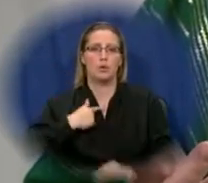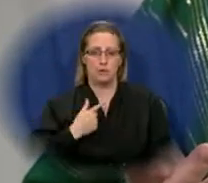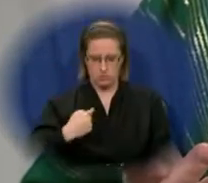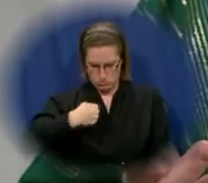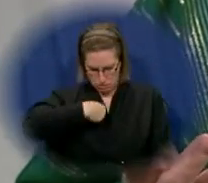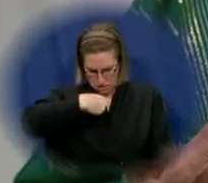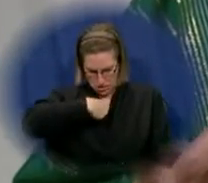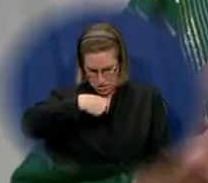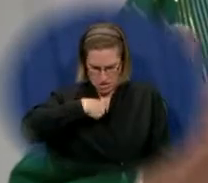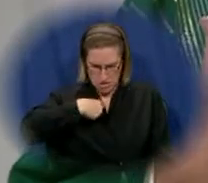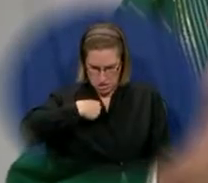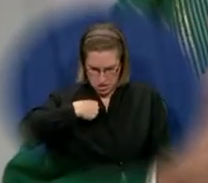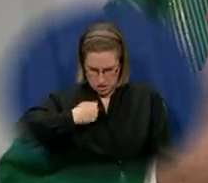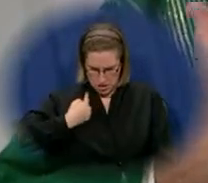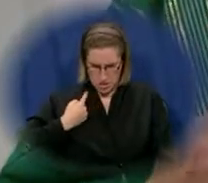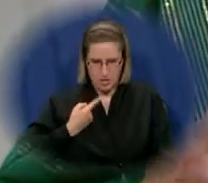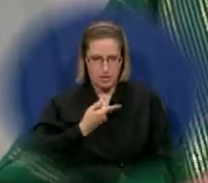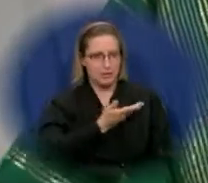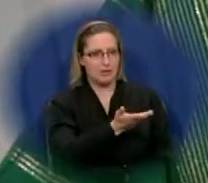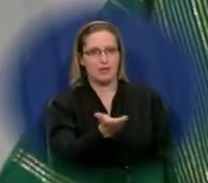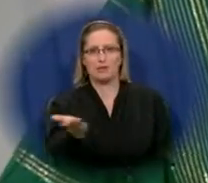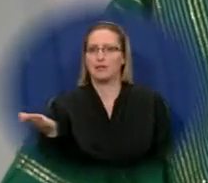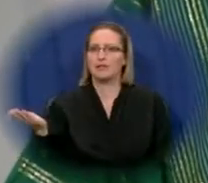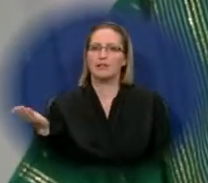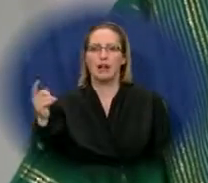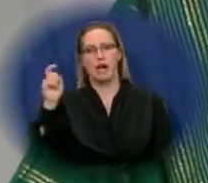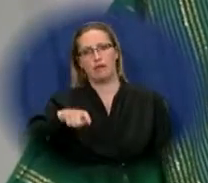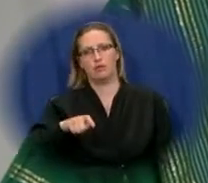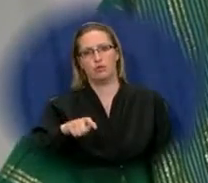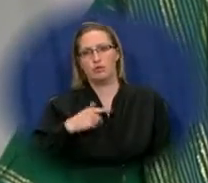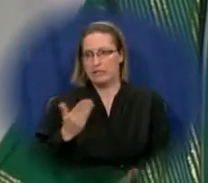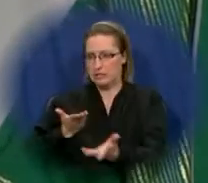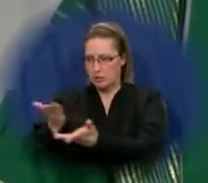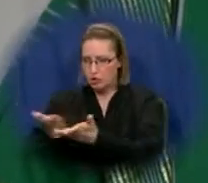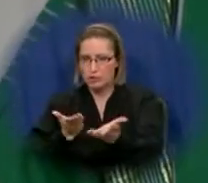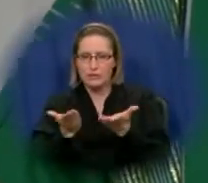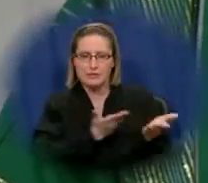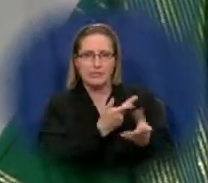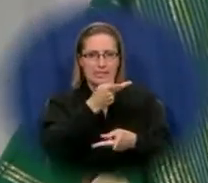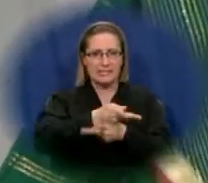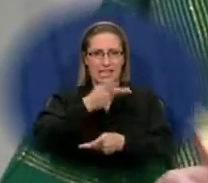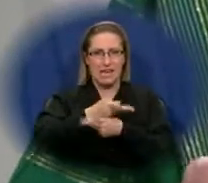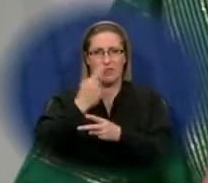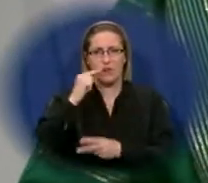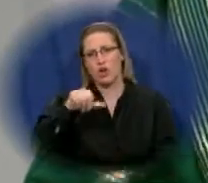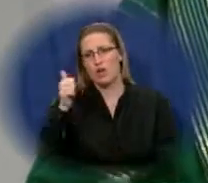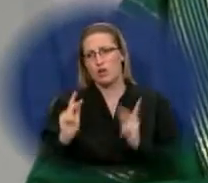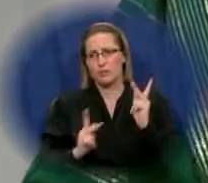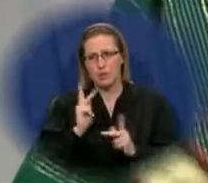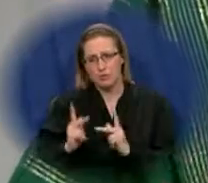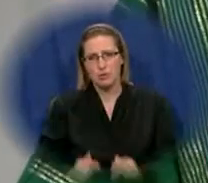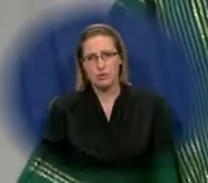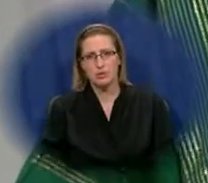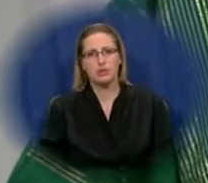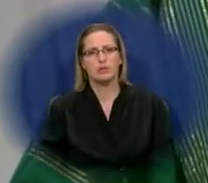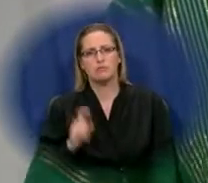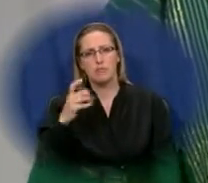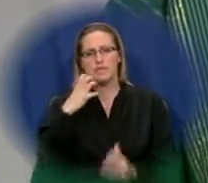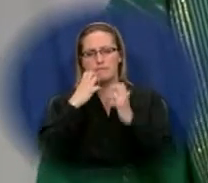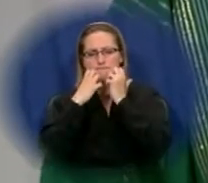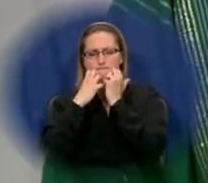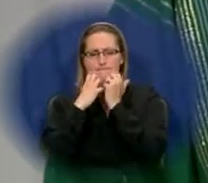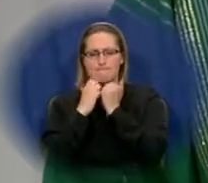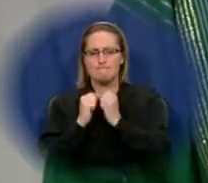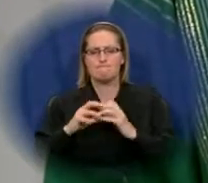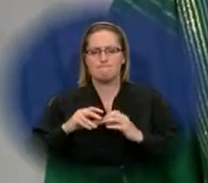many times, self-centeredness, to selfless service and care of others. And so to more and more embrace the